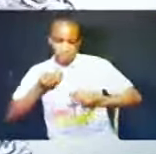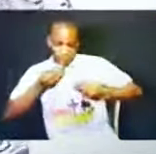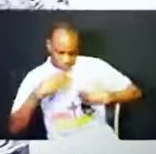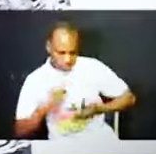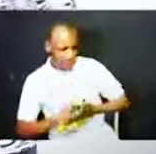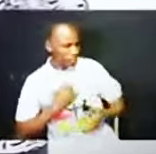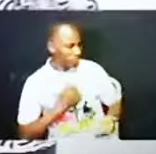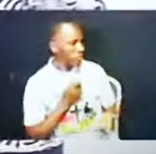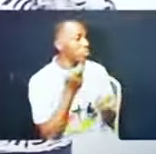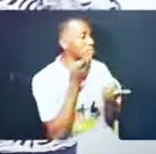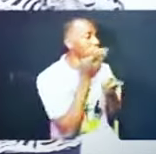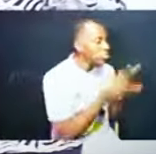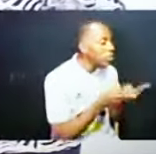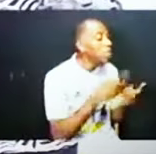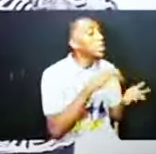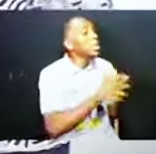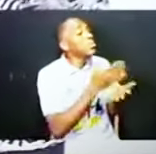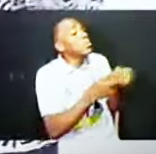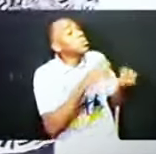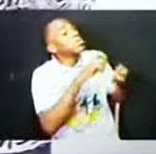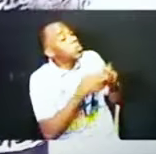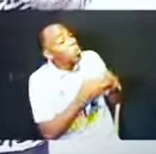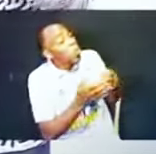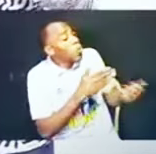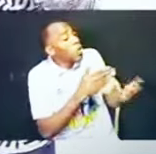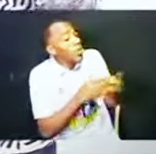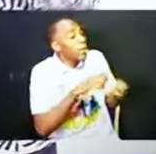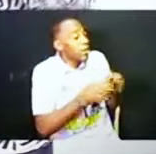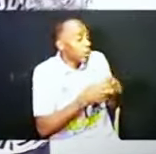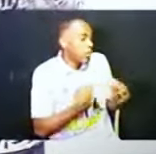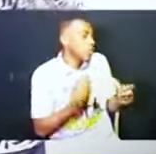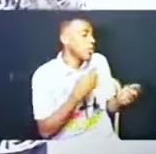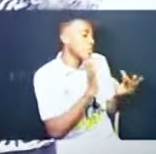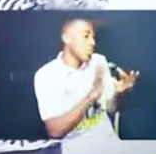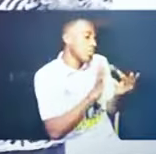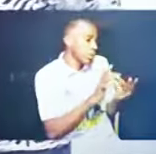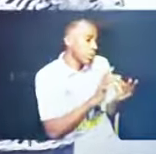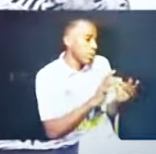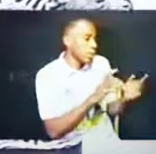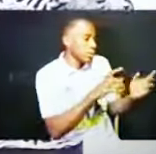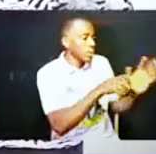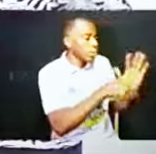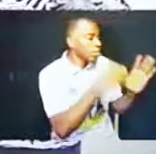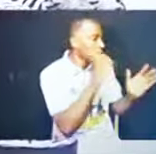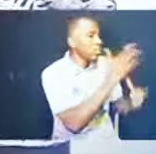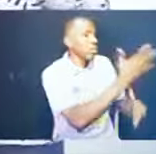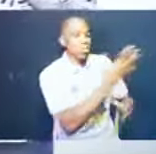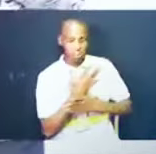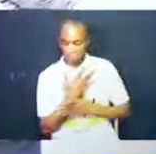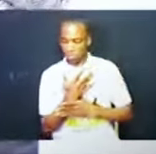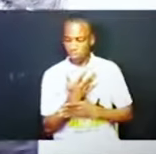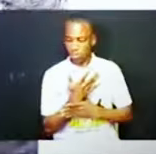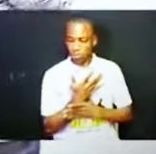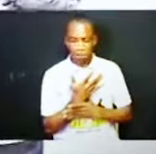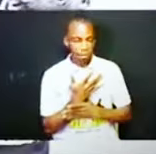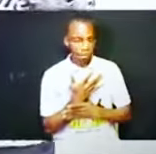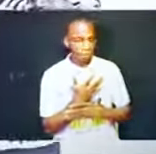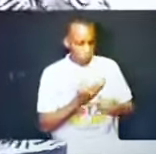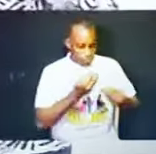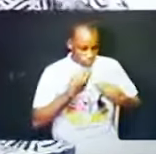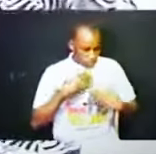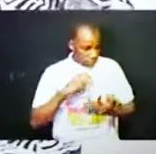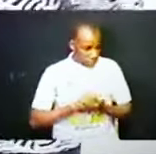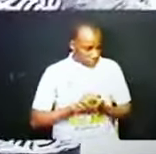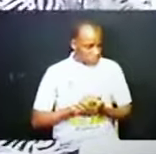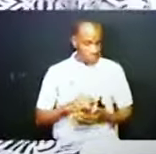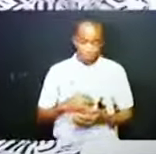find out whether you are okay. Go and tell the presiding elder that I'm not dead. Oh, why?